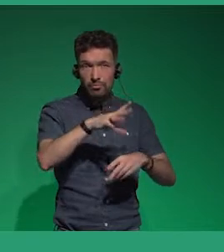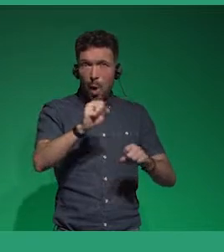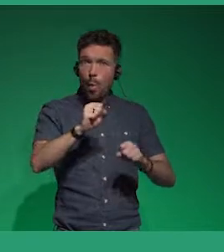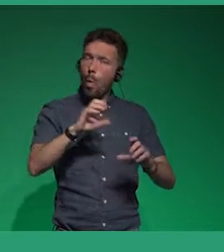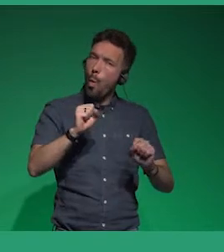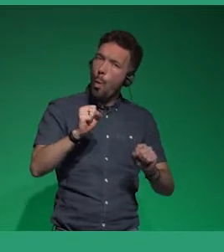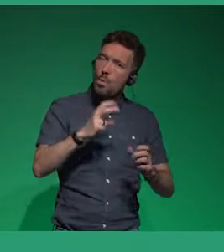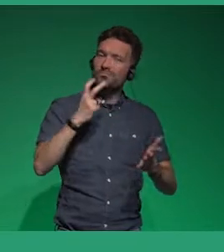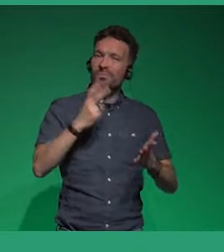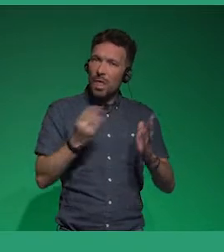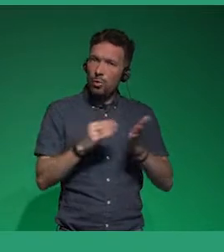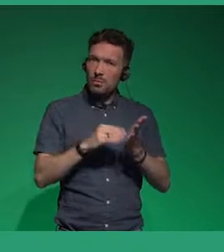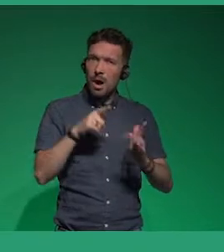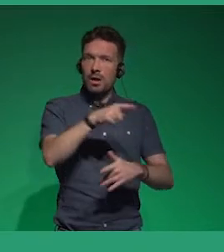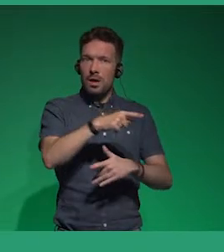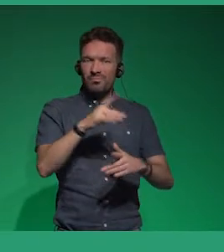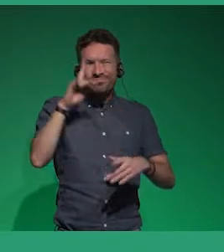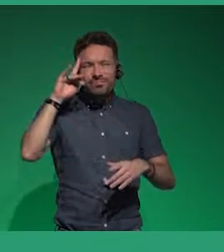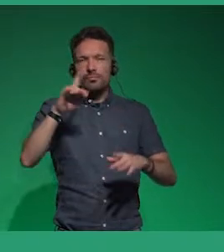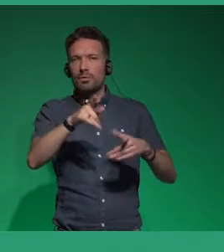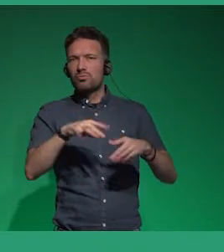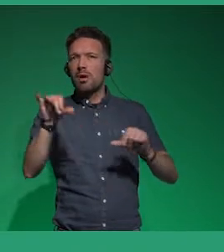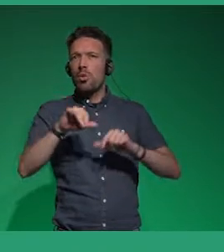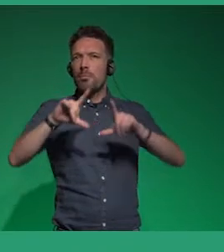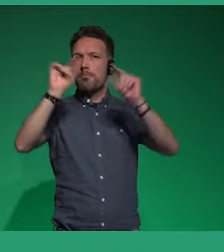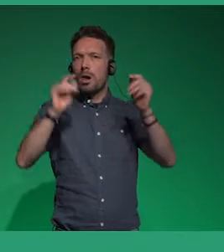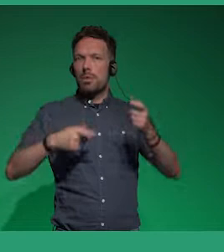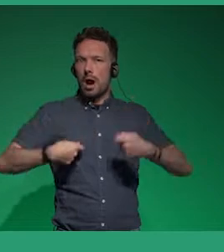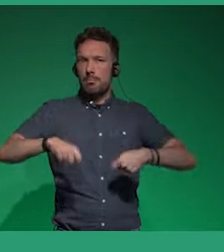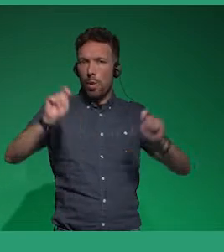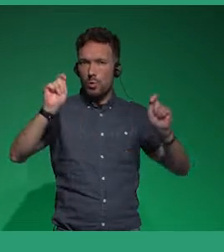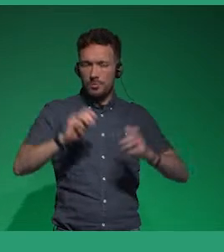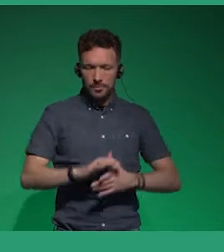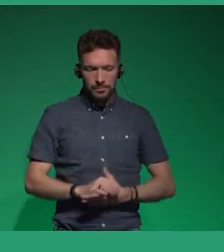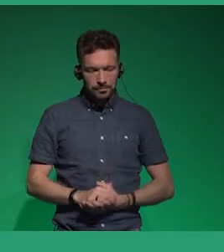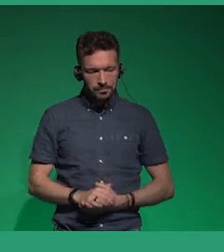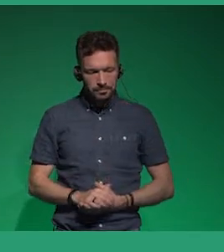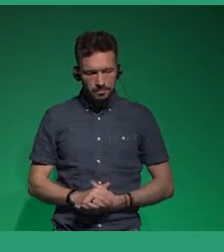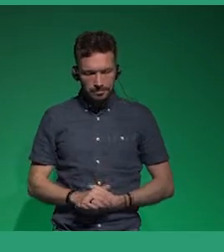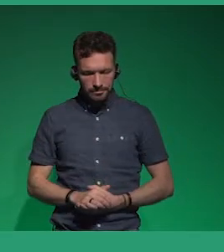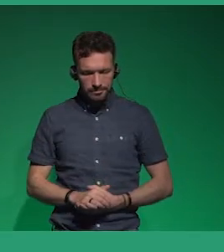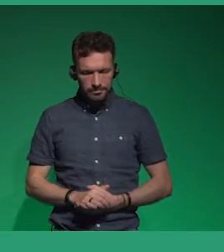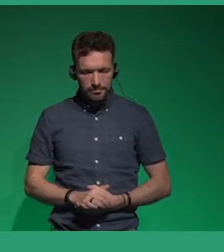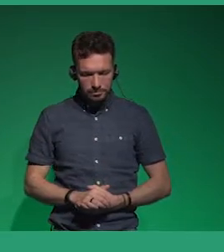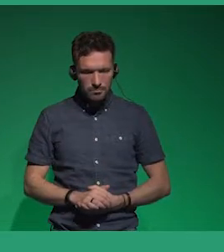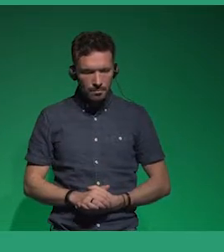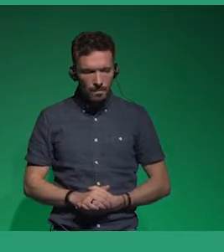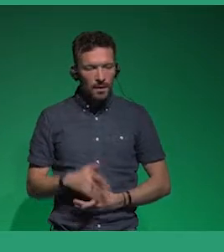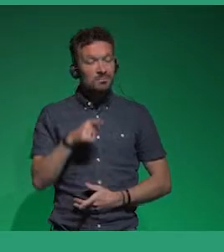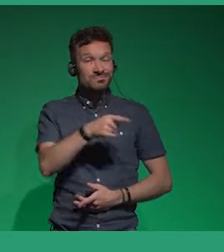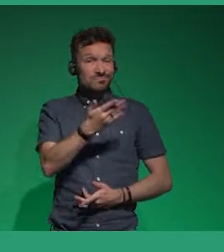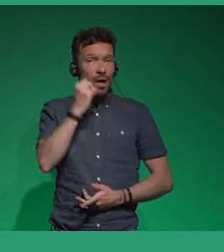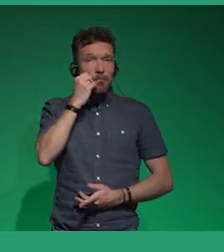Now, again, this decision of smallholder farmers to switch to oil palm is, of course, highly economically motivated. So there